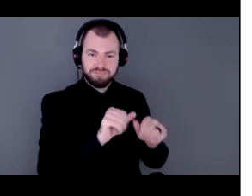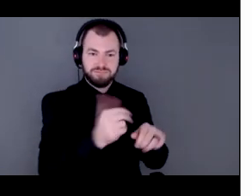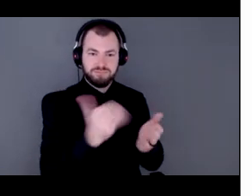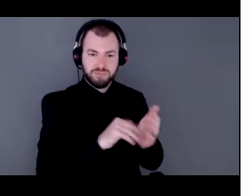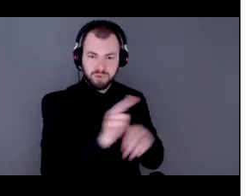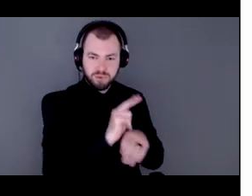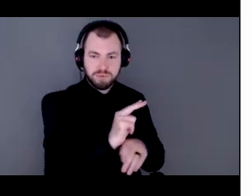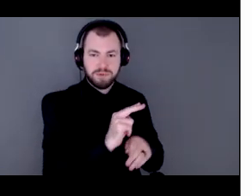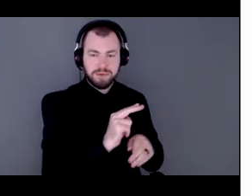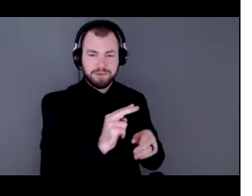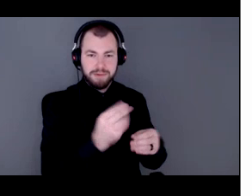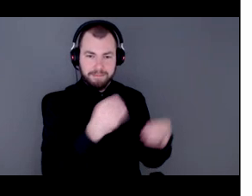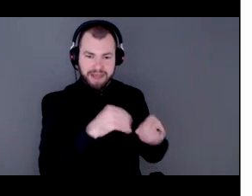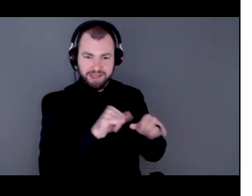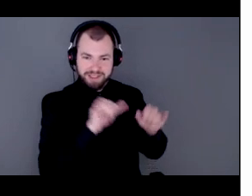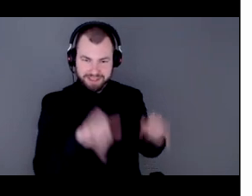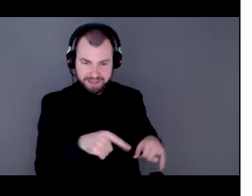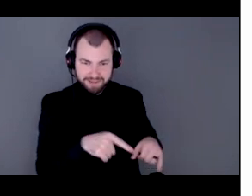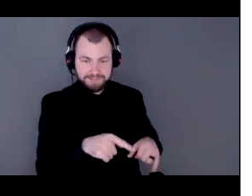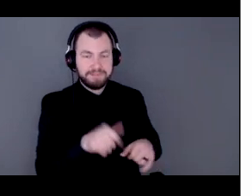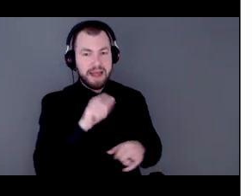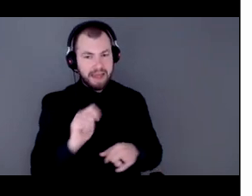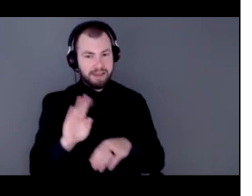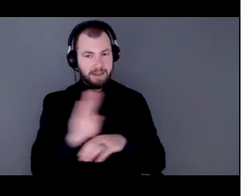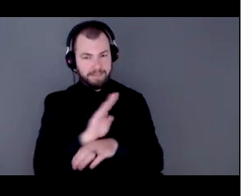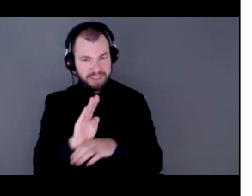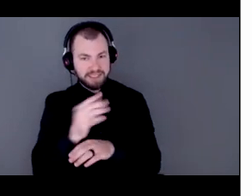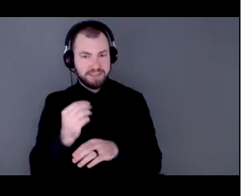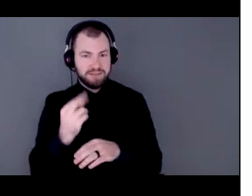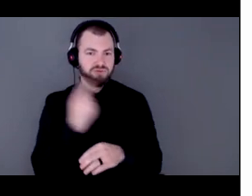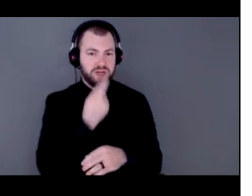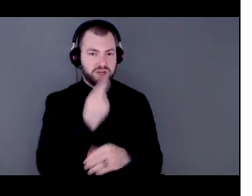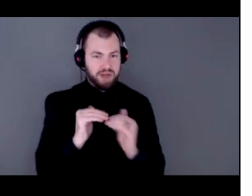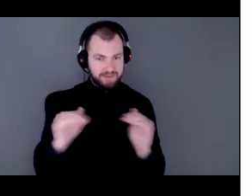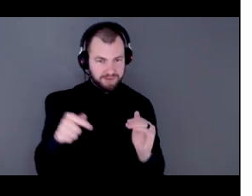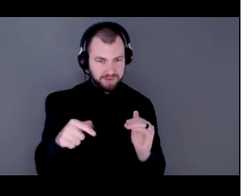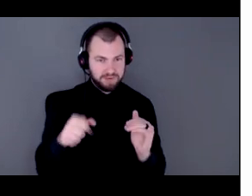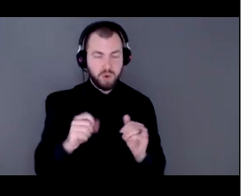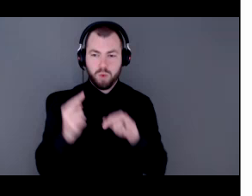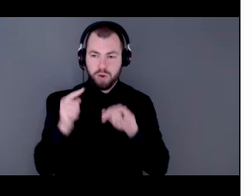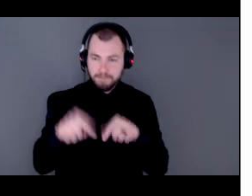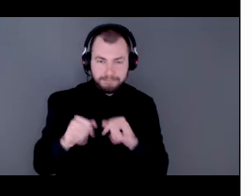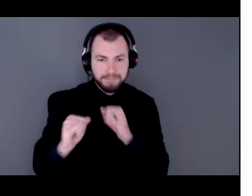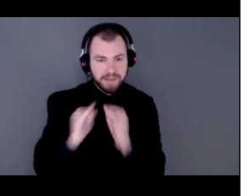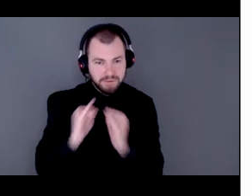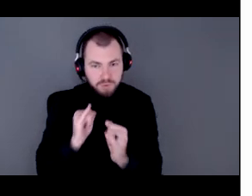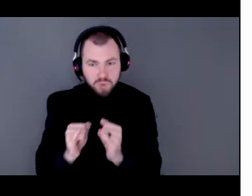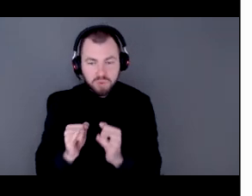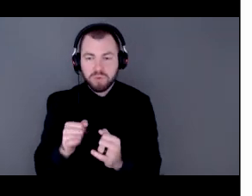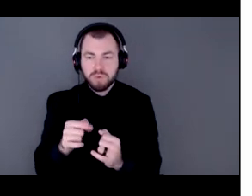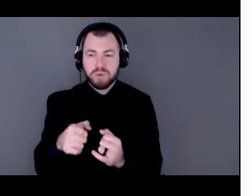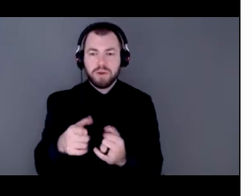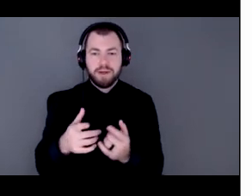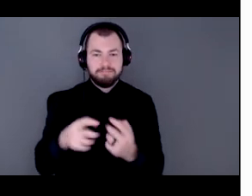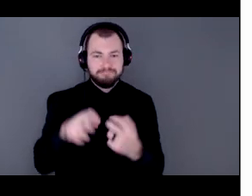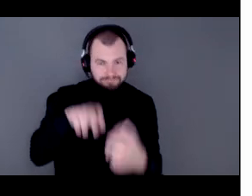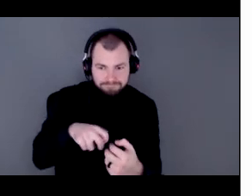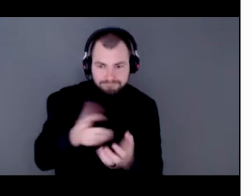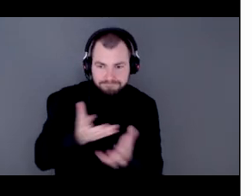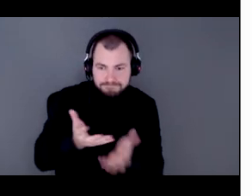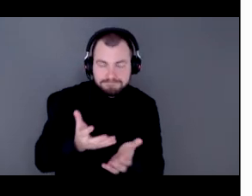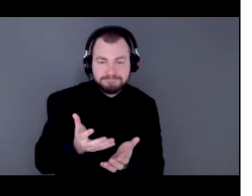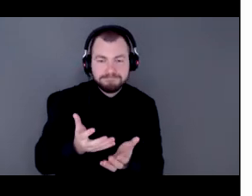at the business and restaurant level. So we actually do focus groups, we do interviews, one-on-one interviews, we do a lot of stakeholder